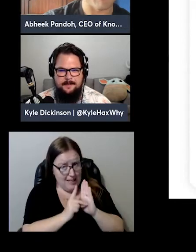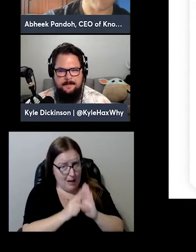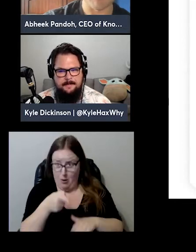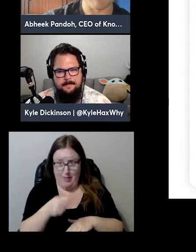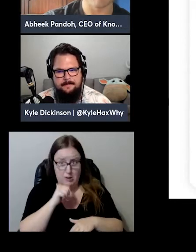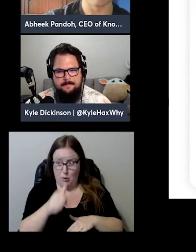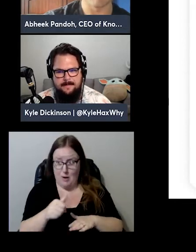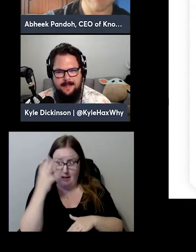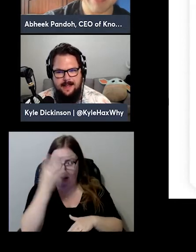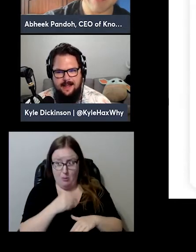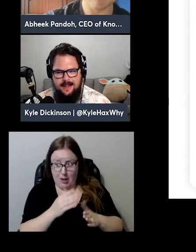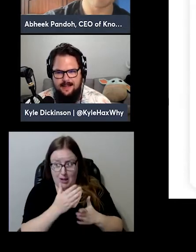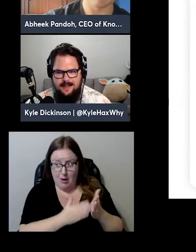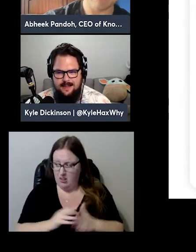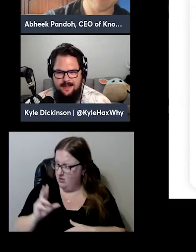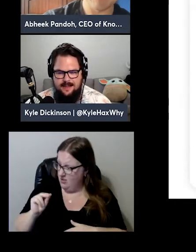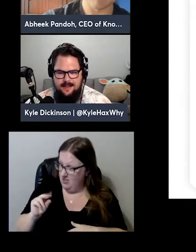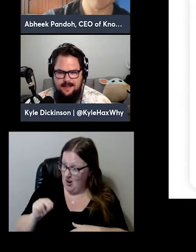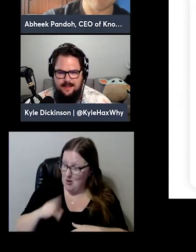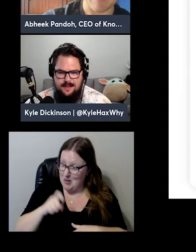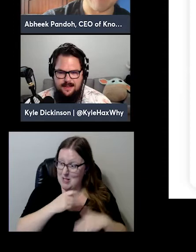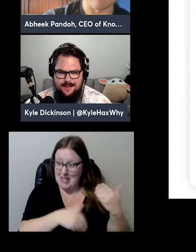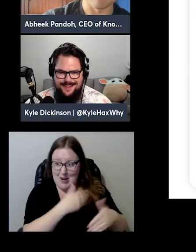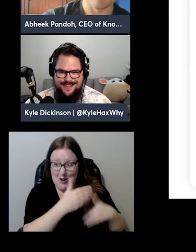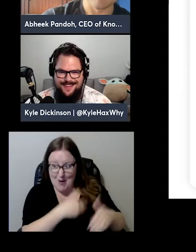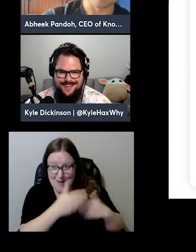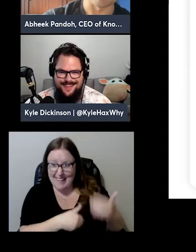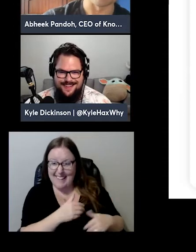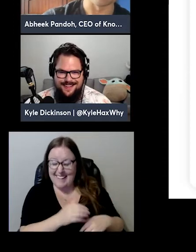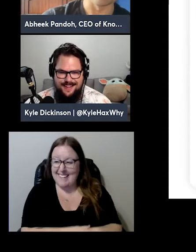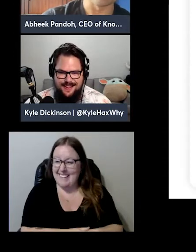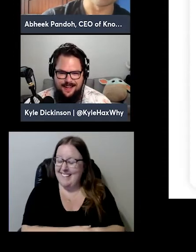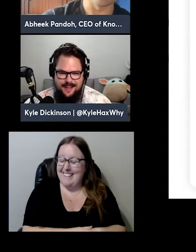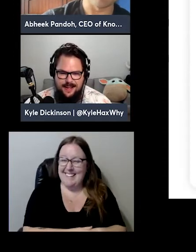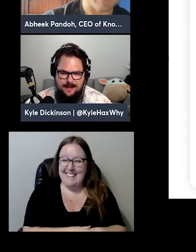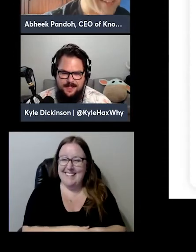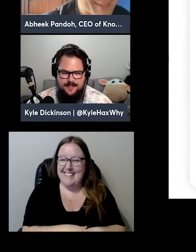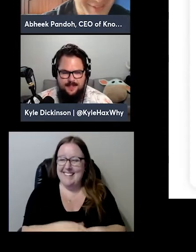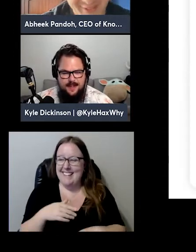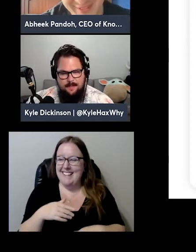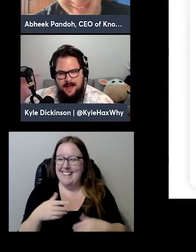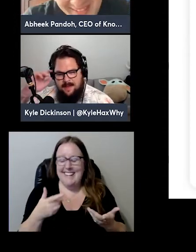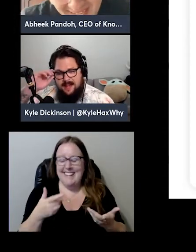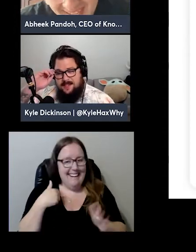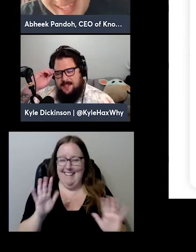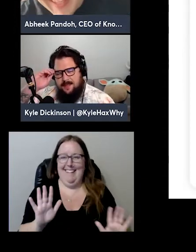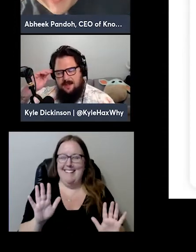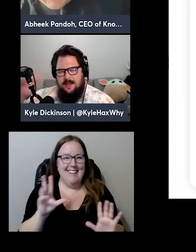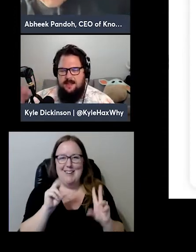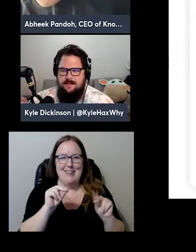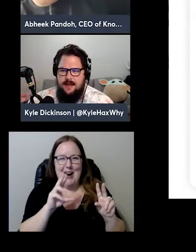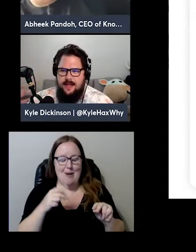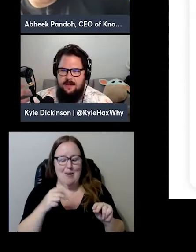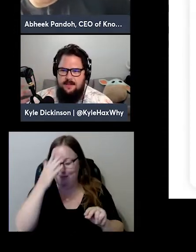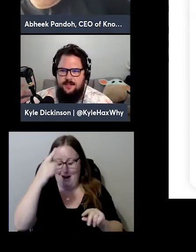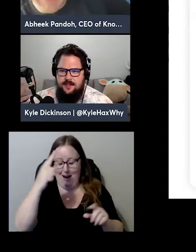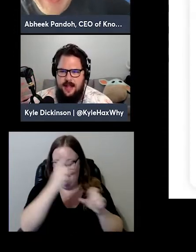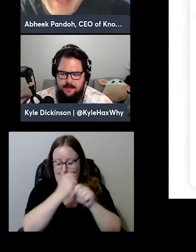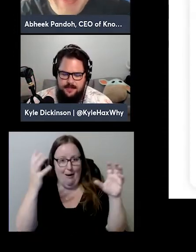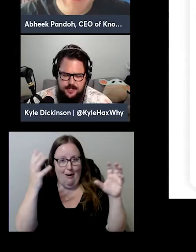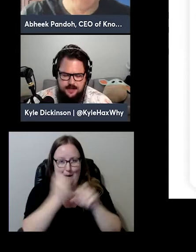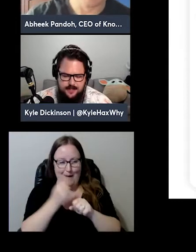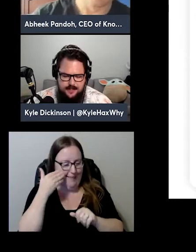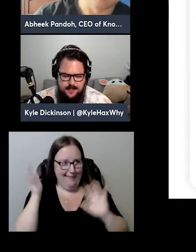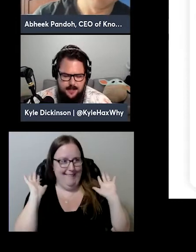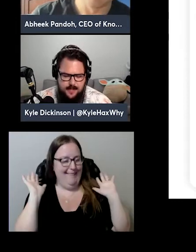you need to No, get going. I Yeah. need to see more. yeah, I thought this was the but pretty part. I'm just no, my mind is just blown that the fact that you're able